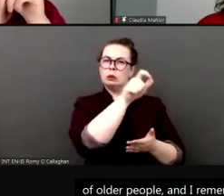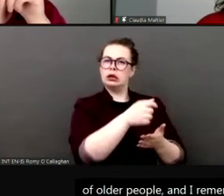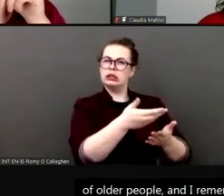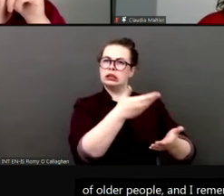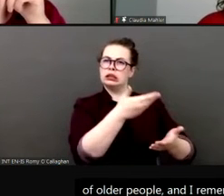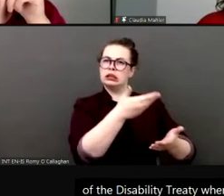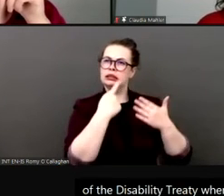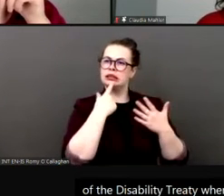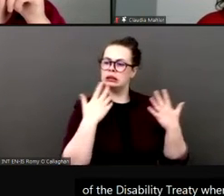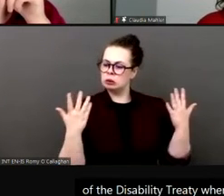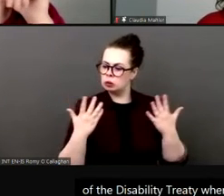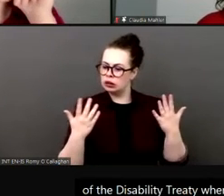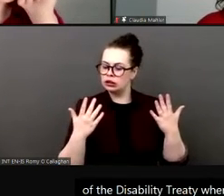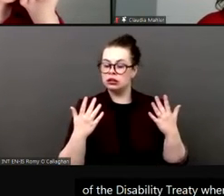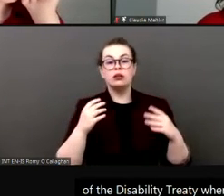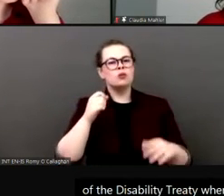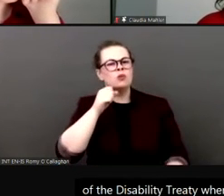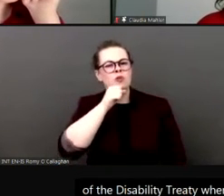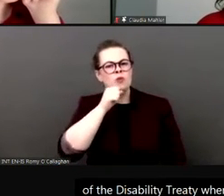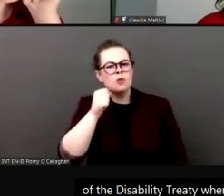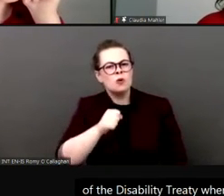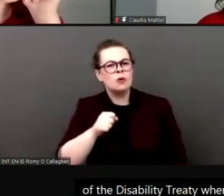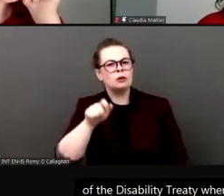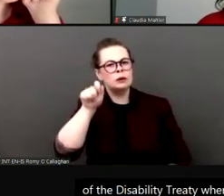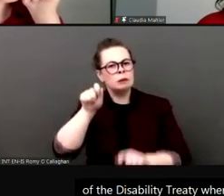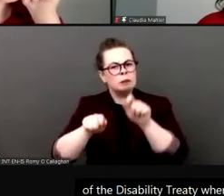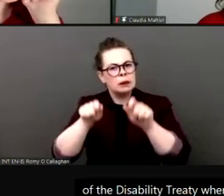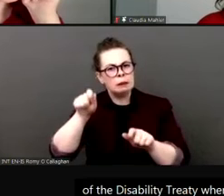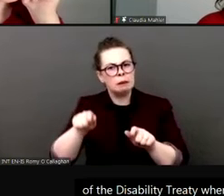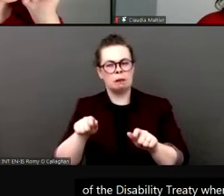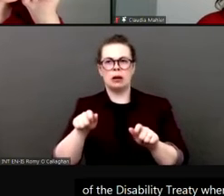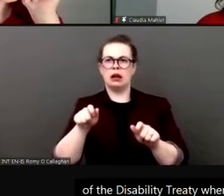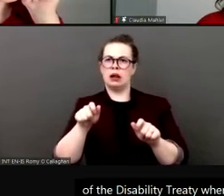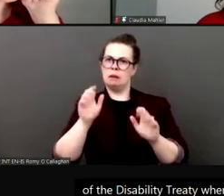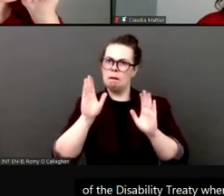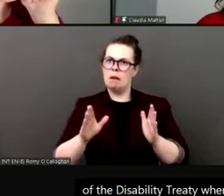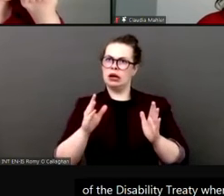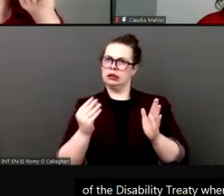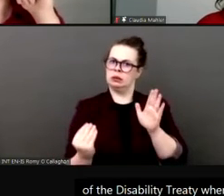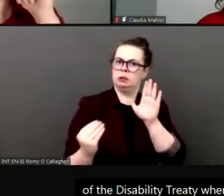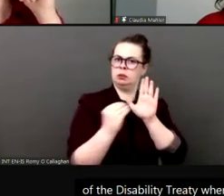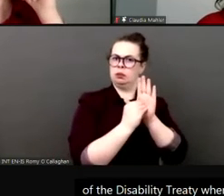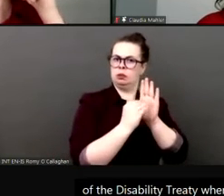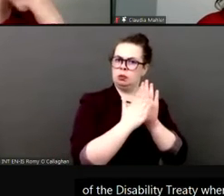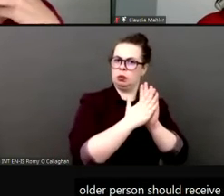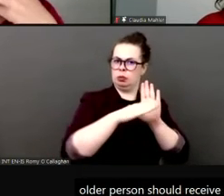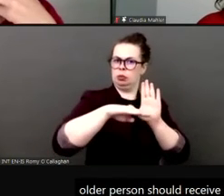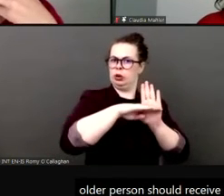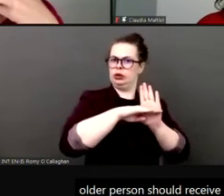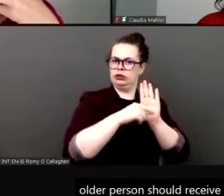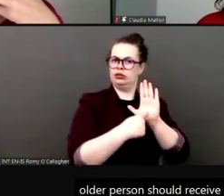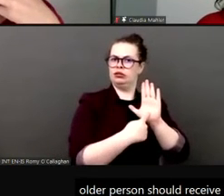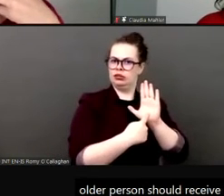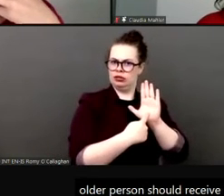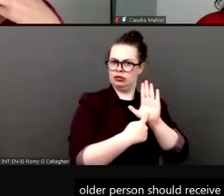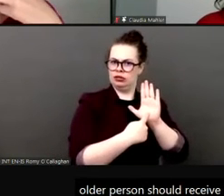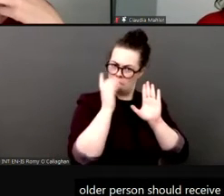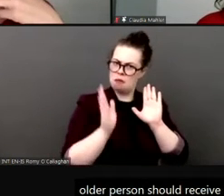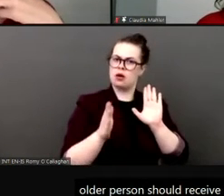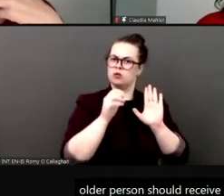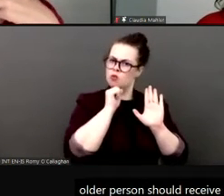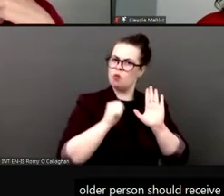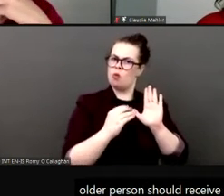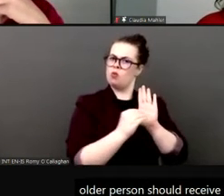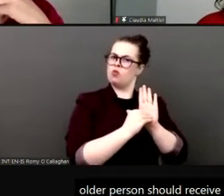older people should receive more prominent mention, but it was only one person in a room of about 200. And so